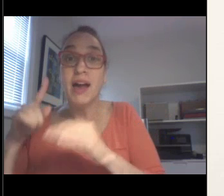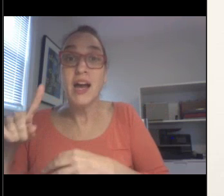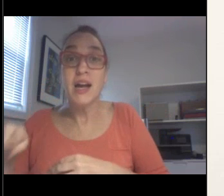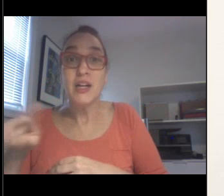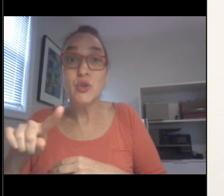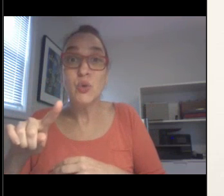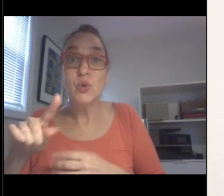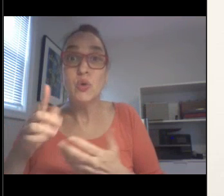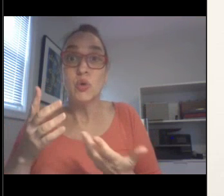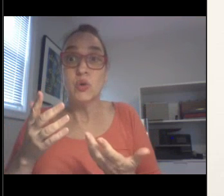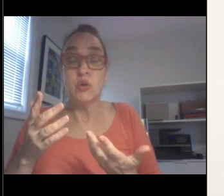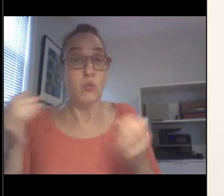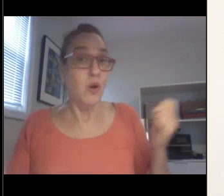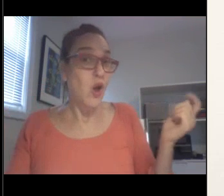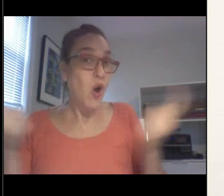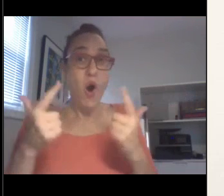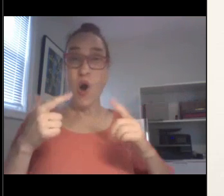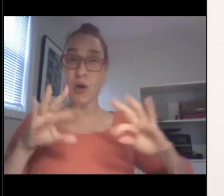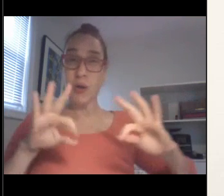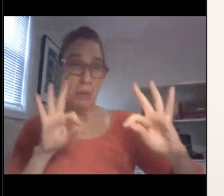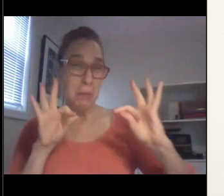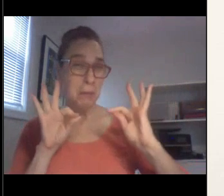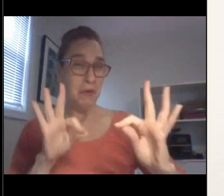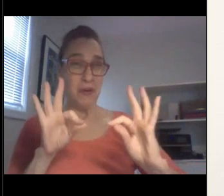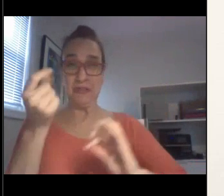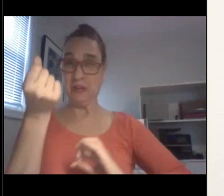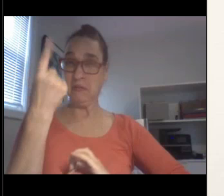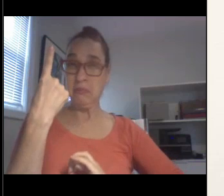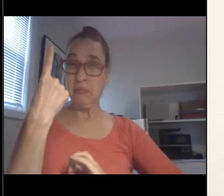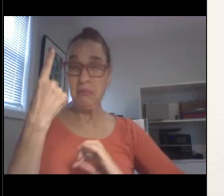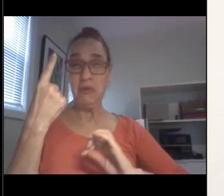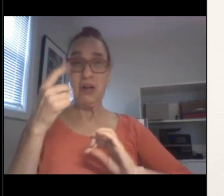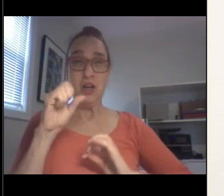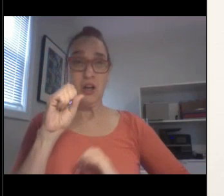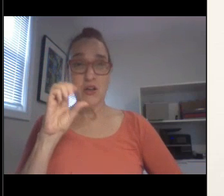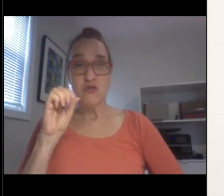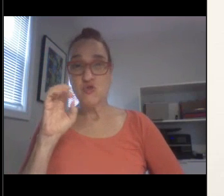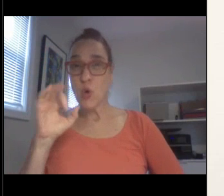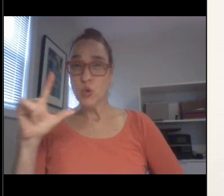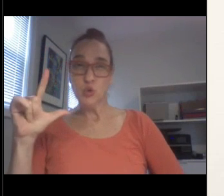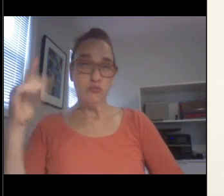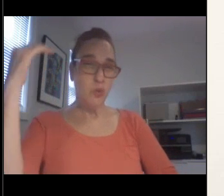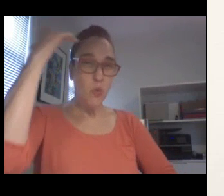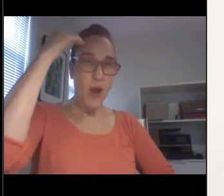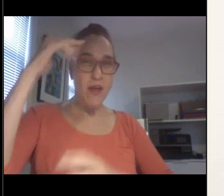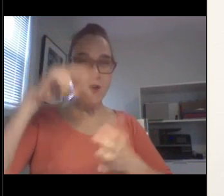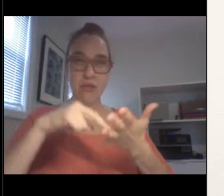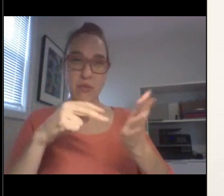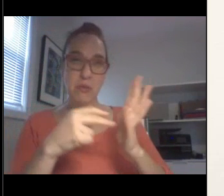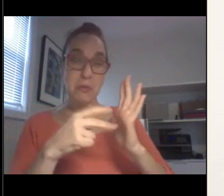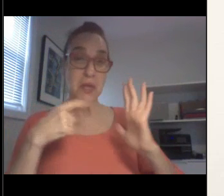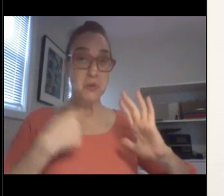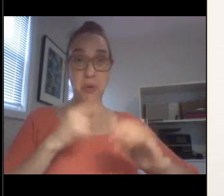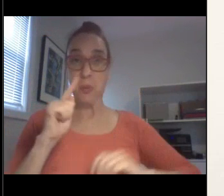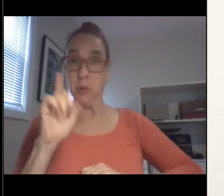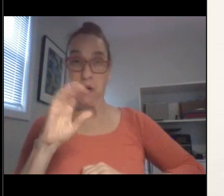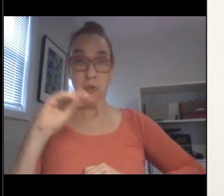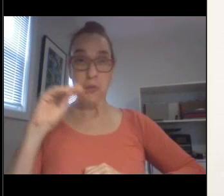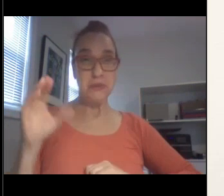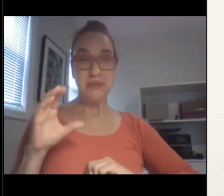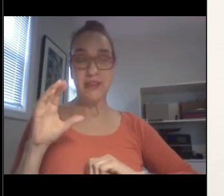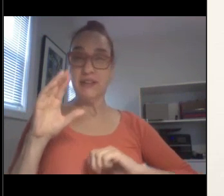definitive social consciousness. None of us are at peak woke, and that's okay. It's all a journey, and we're taking that journey together. It's